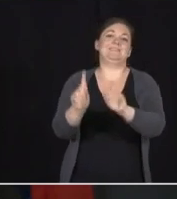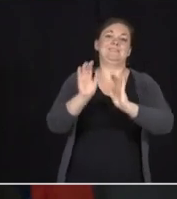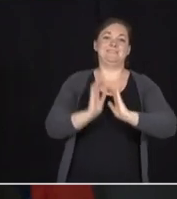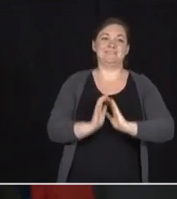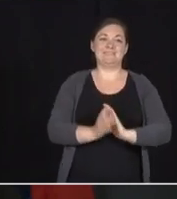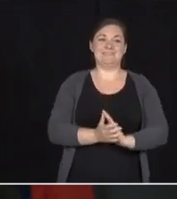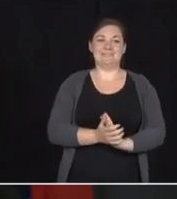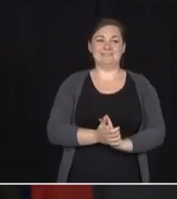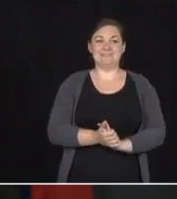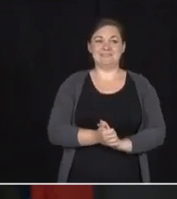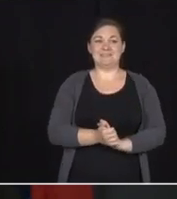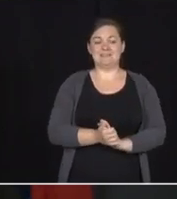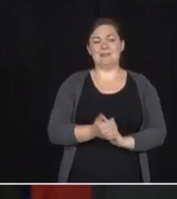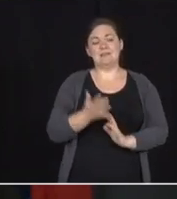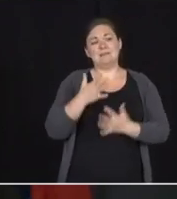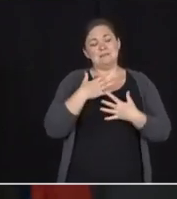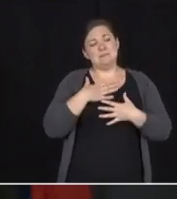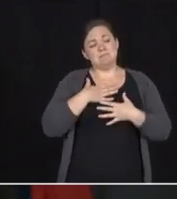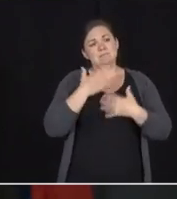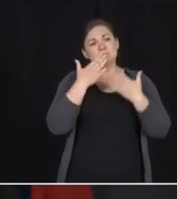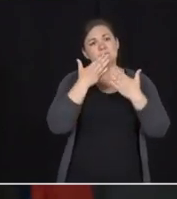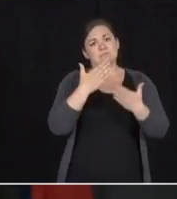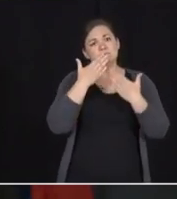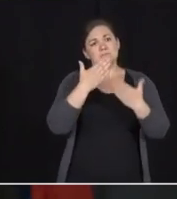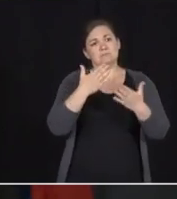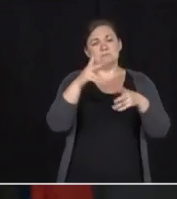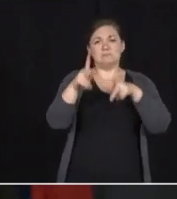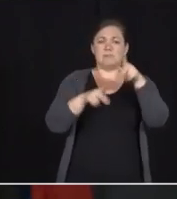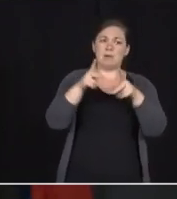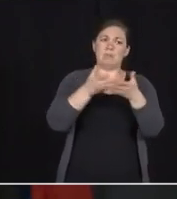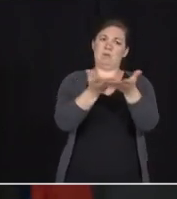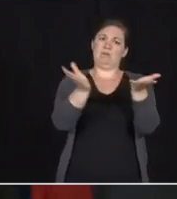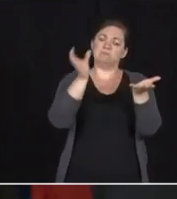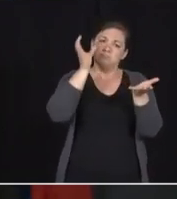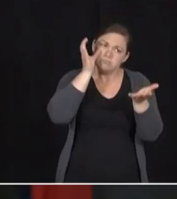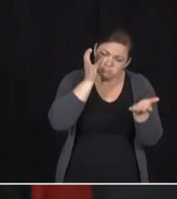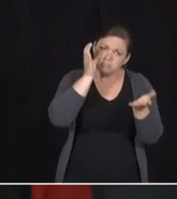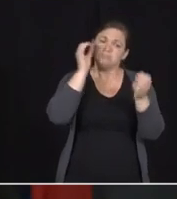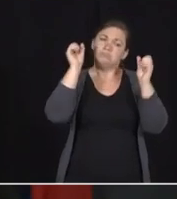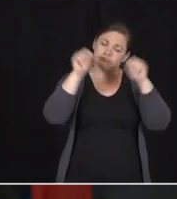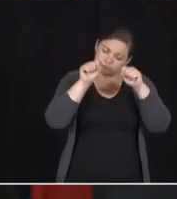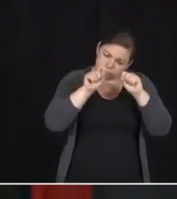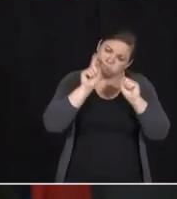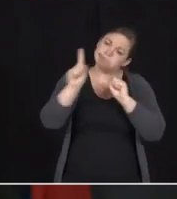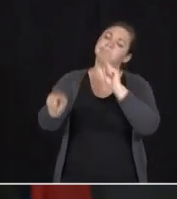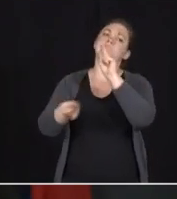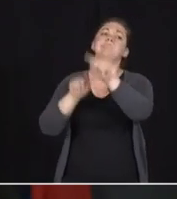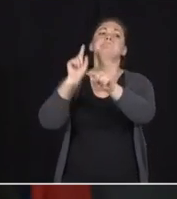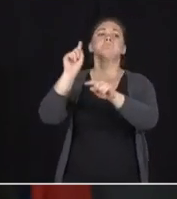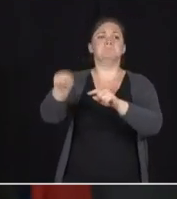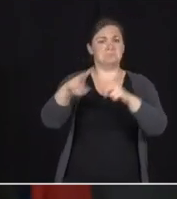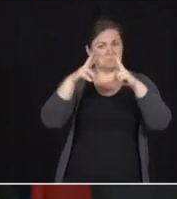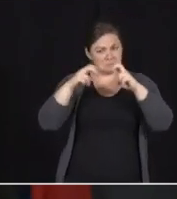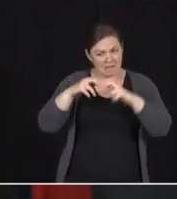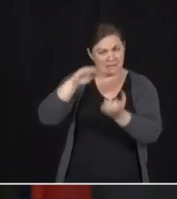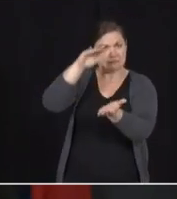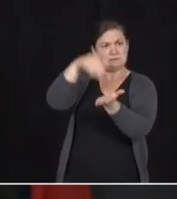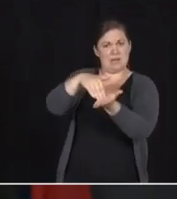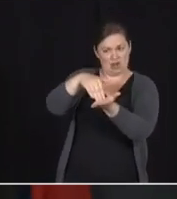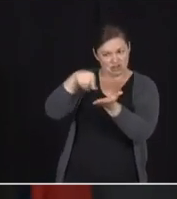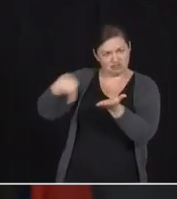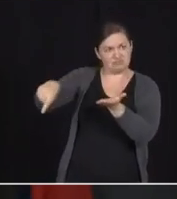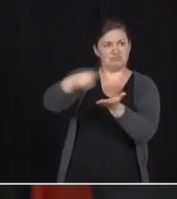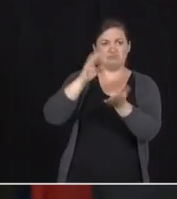that people are listening and they're going to get tested. So I'm going to pass this over to